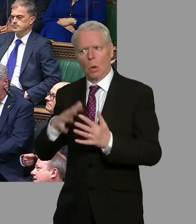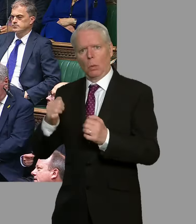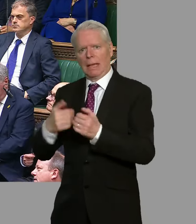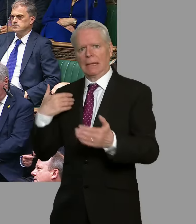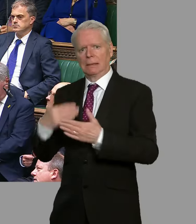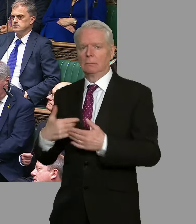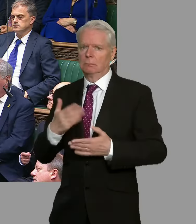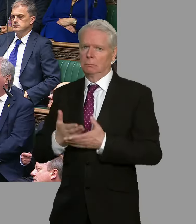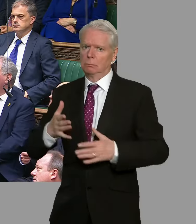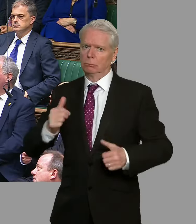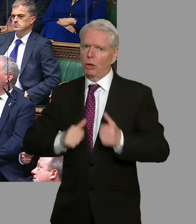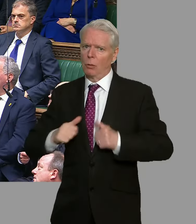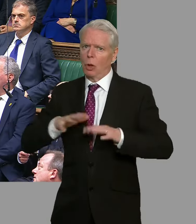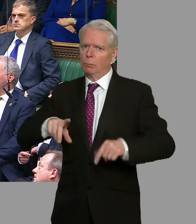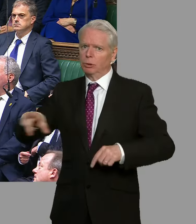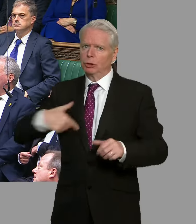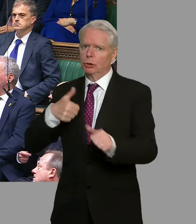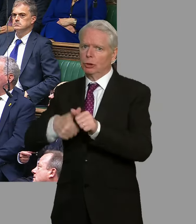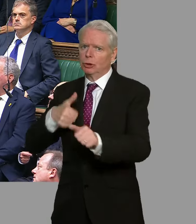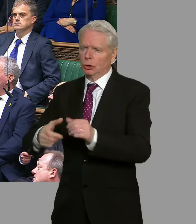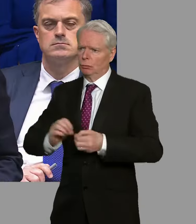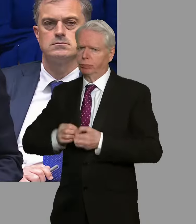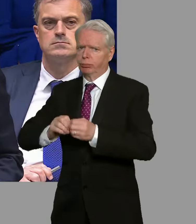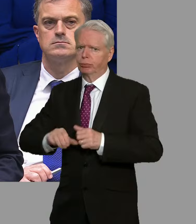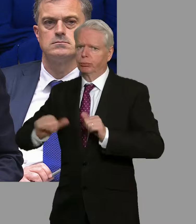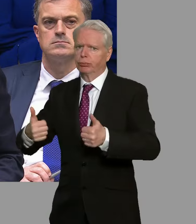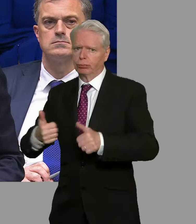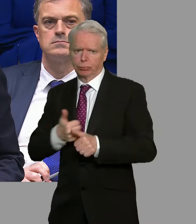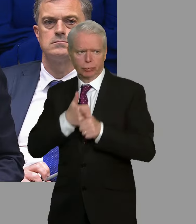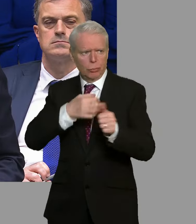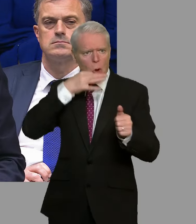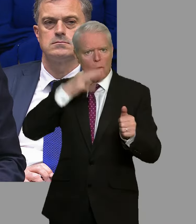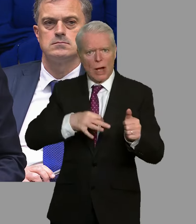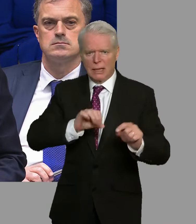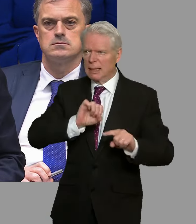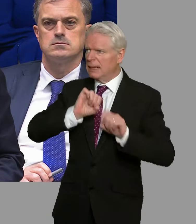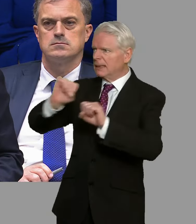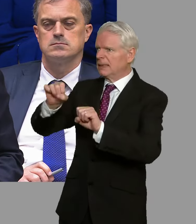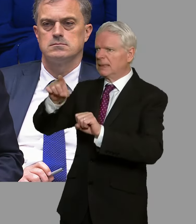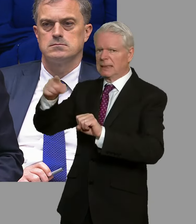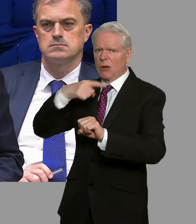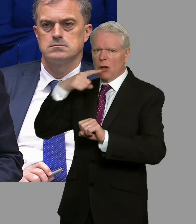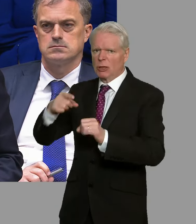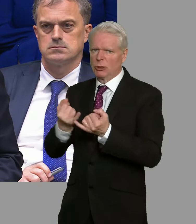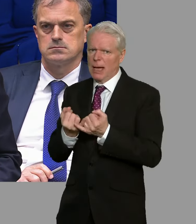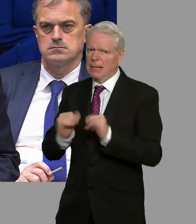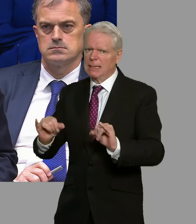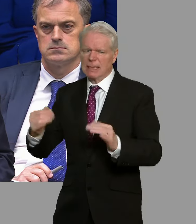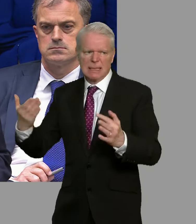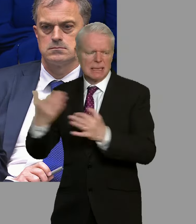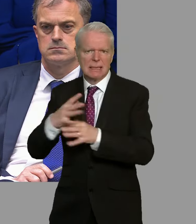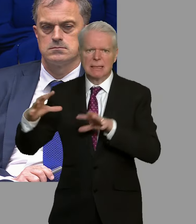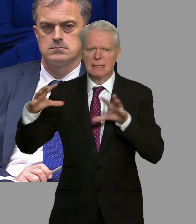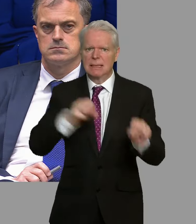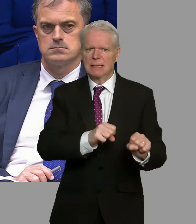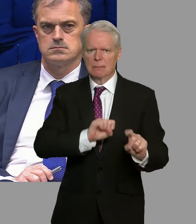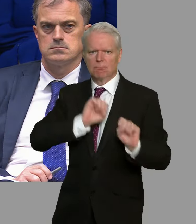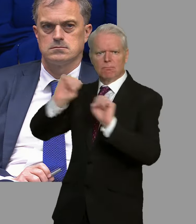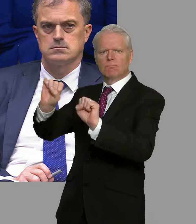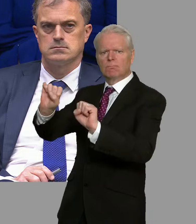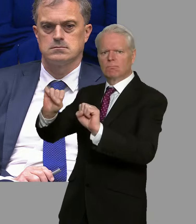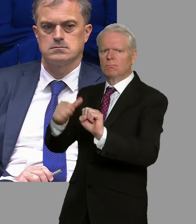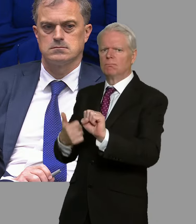are disgusted by the Energy Secretary's obsessive pursuit of net zero at any cost. The Scottish Borders is under attack, with solar farms the size